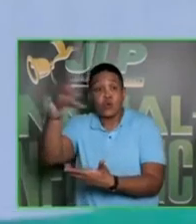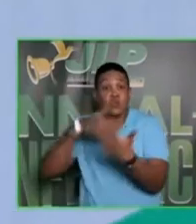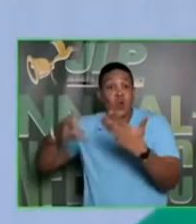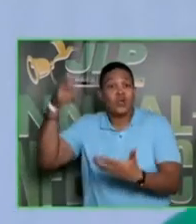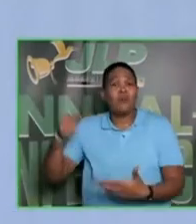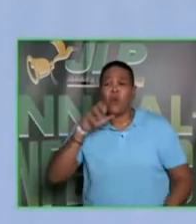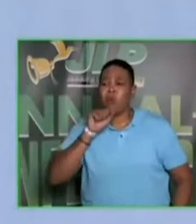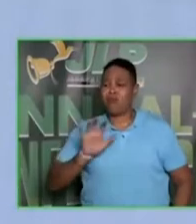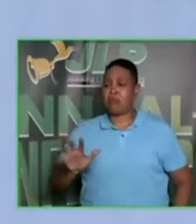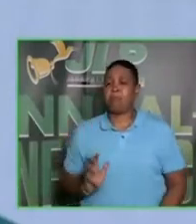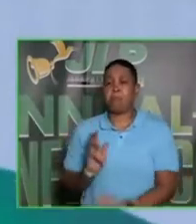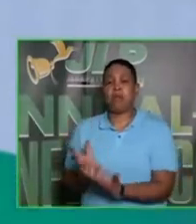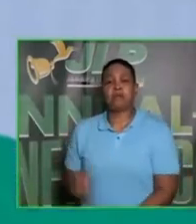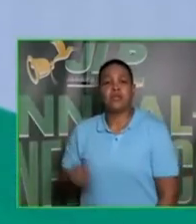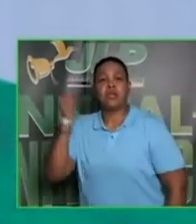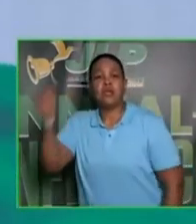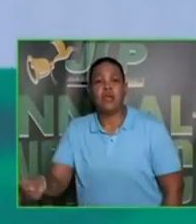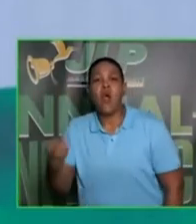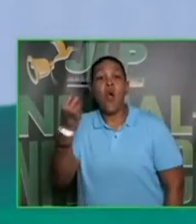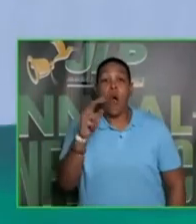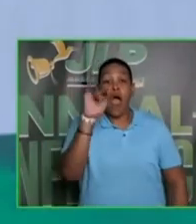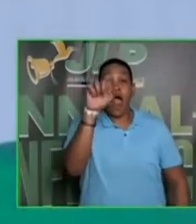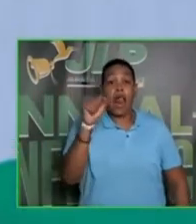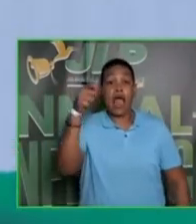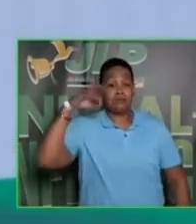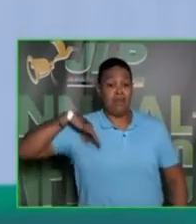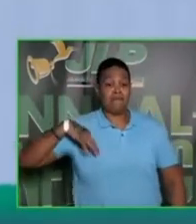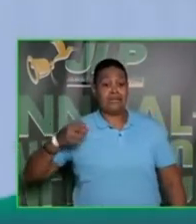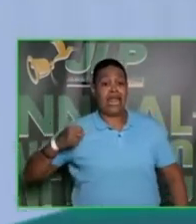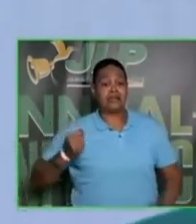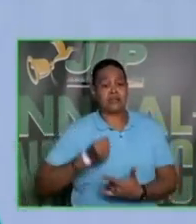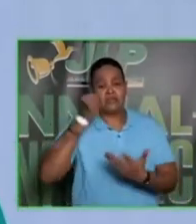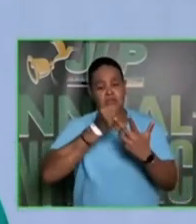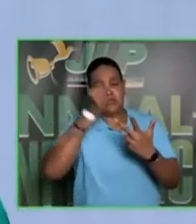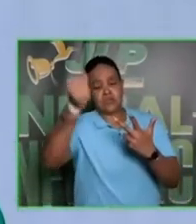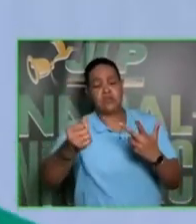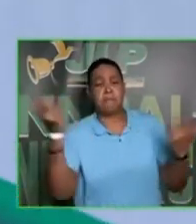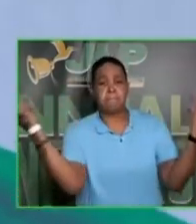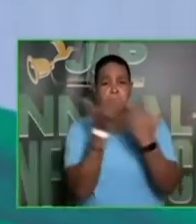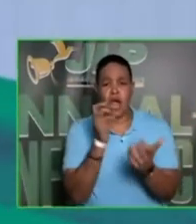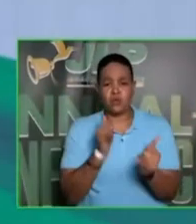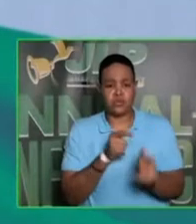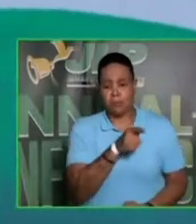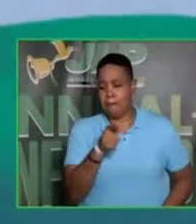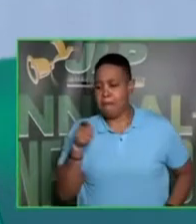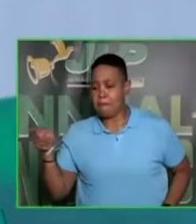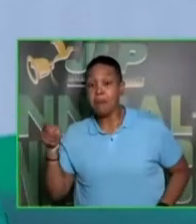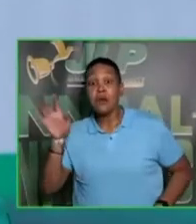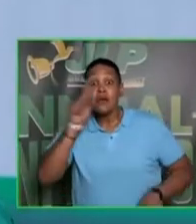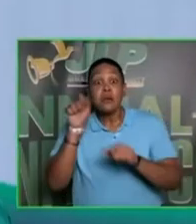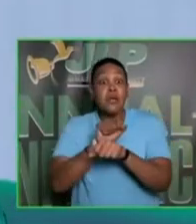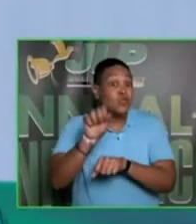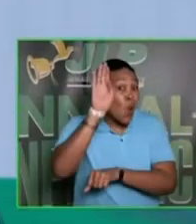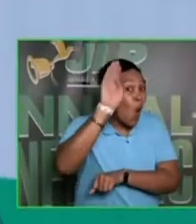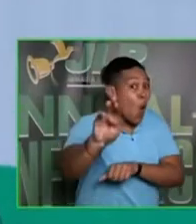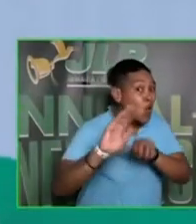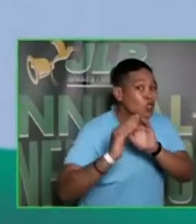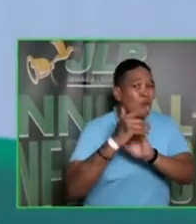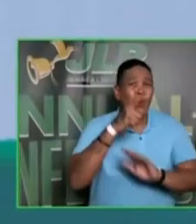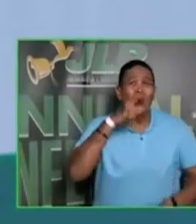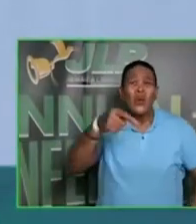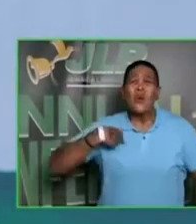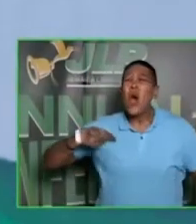pension, or permanently as NIS beneficiaries. We are going to ensure that every single Jamaican that is in need